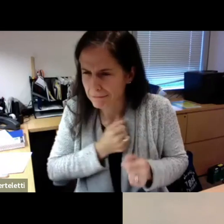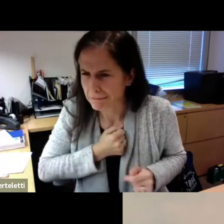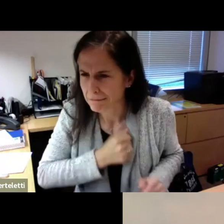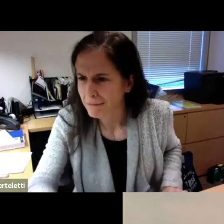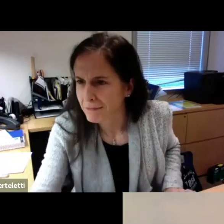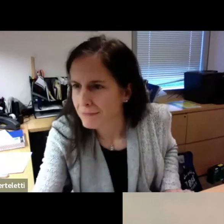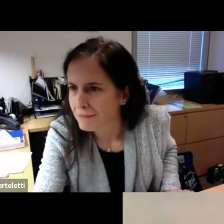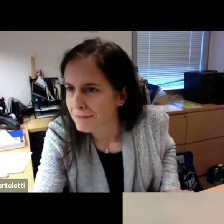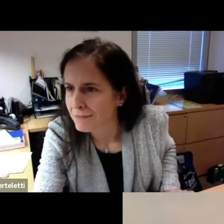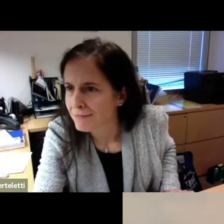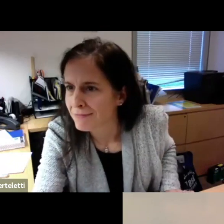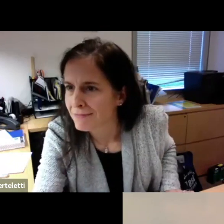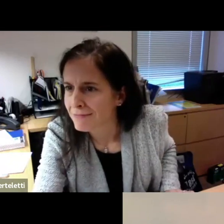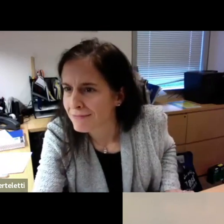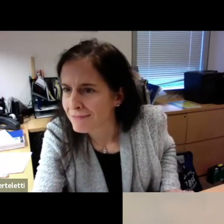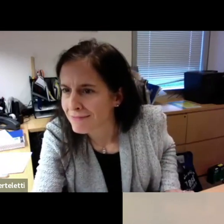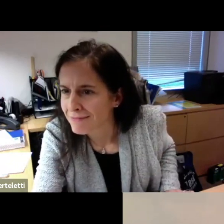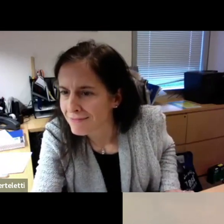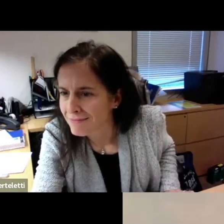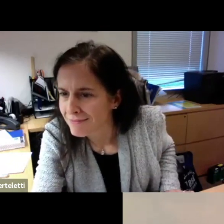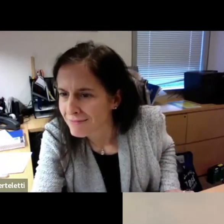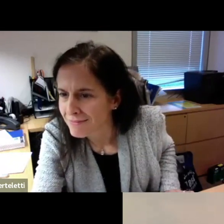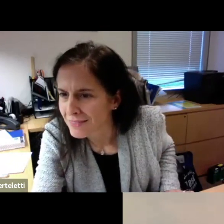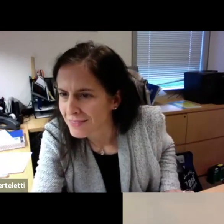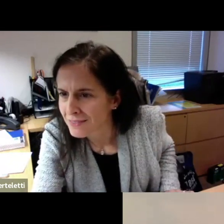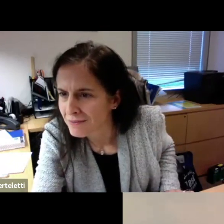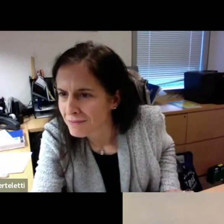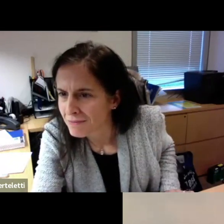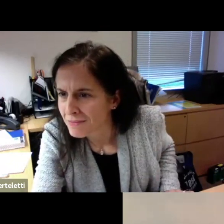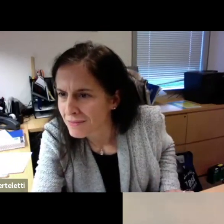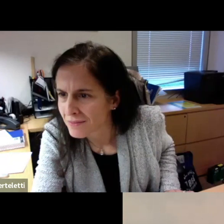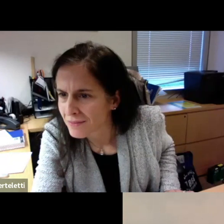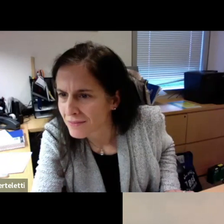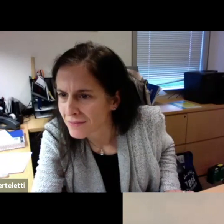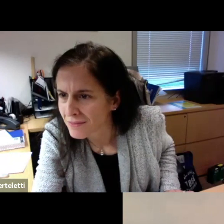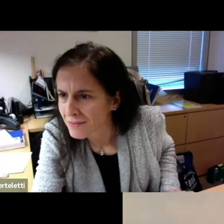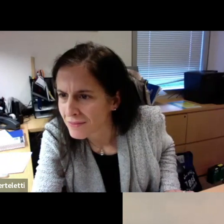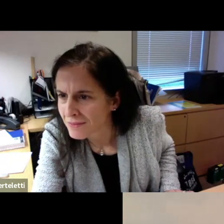I am trying to figure out the technological aspect of this. My apologies.